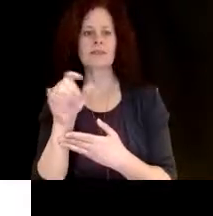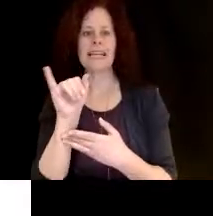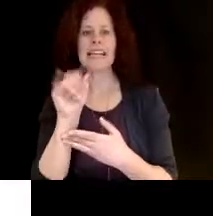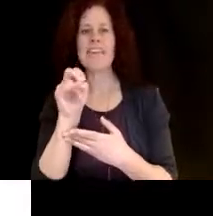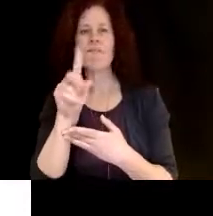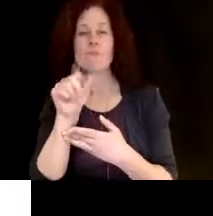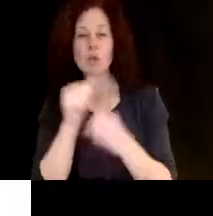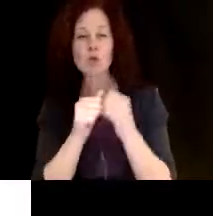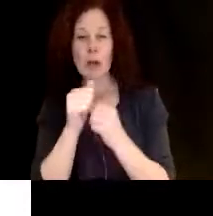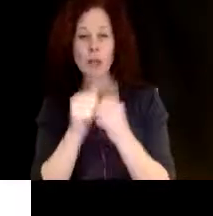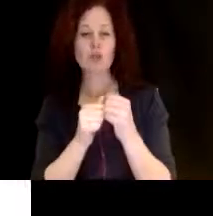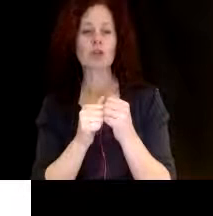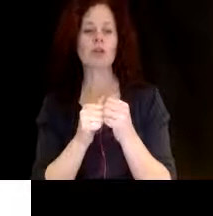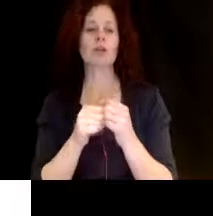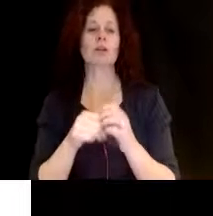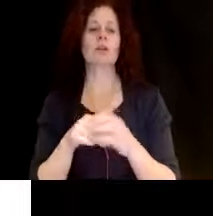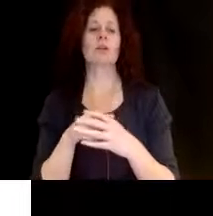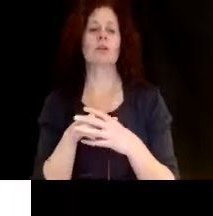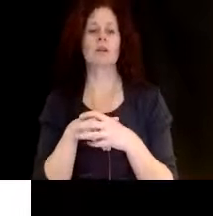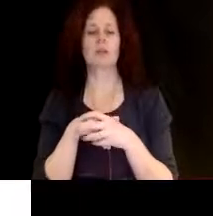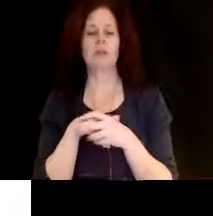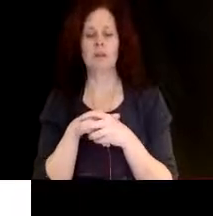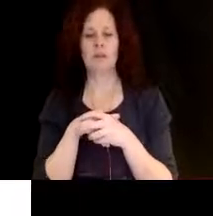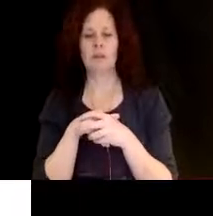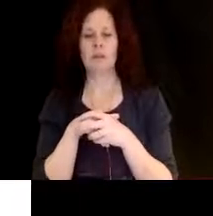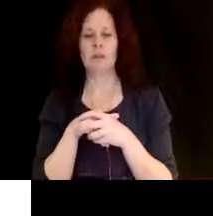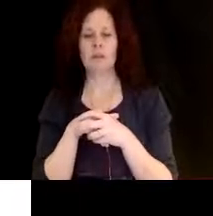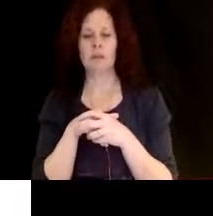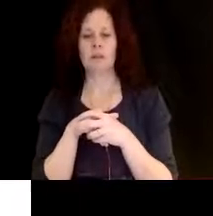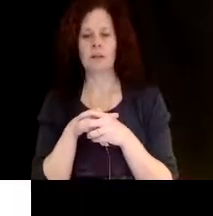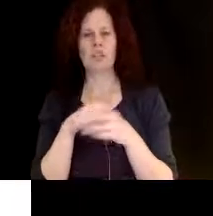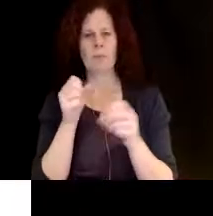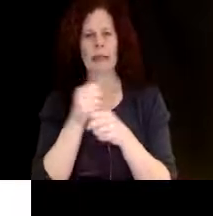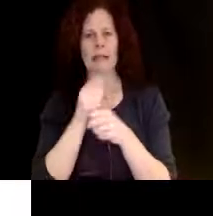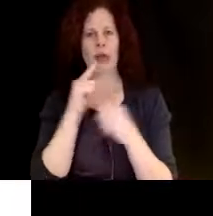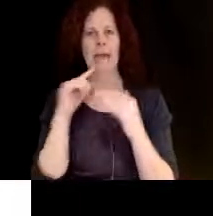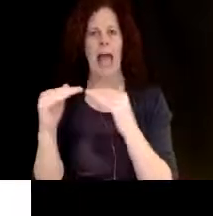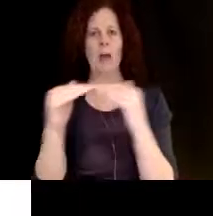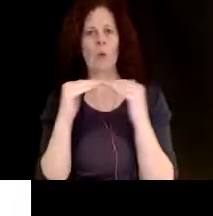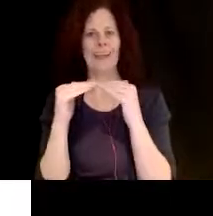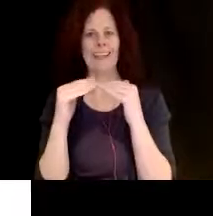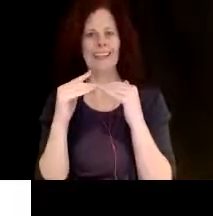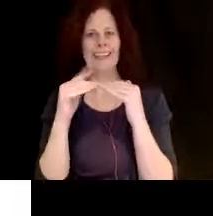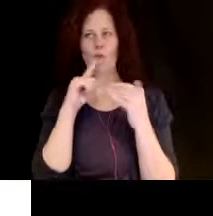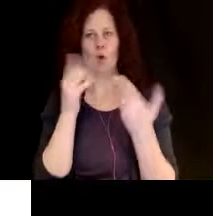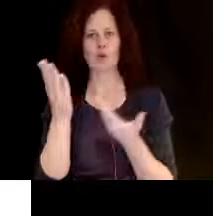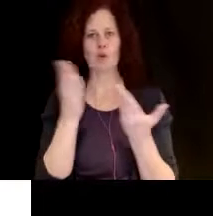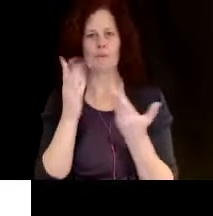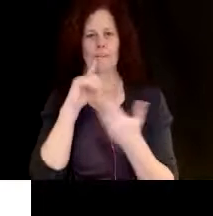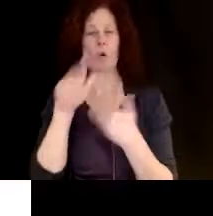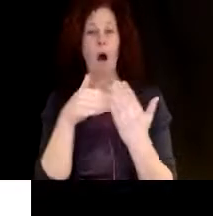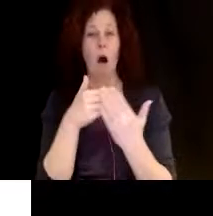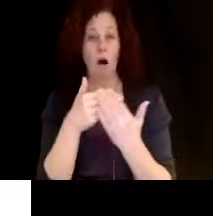and equity with which transit providers can provide service. And this contributes to overall patterns of mobility